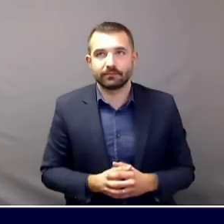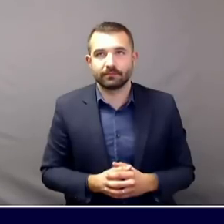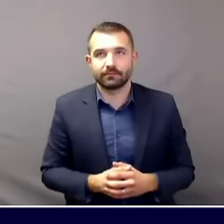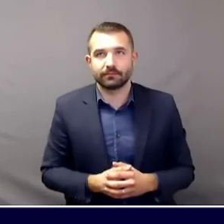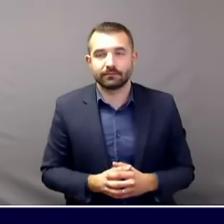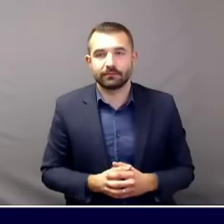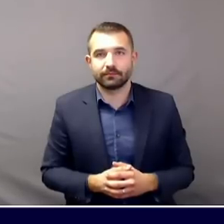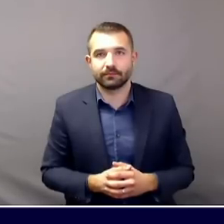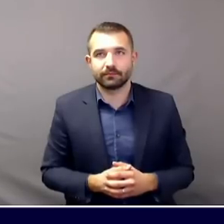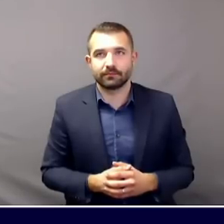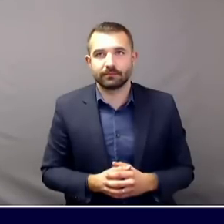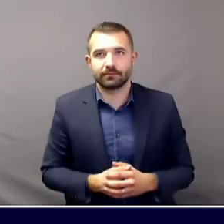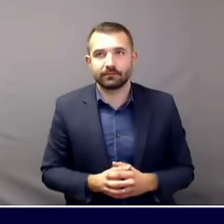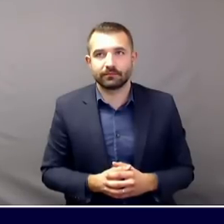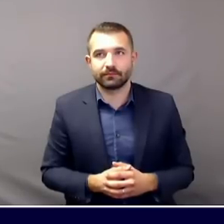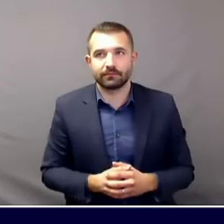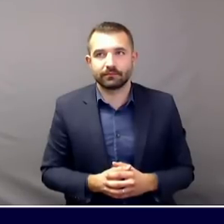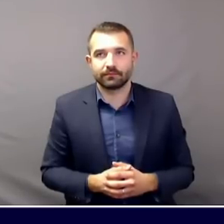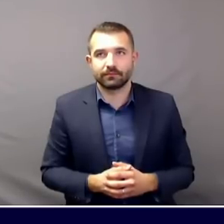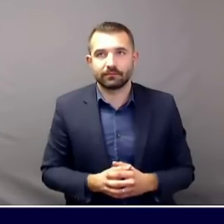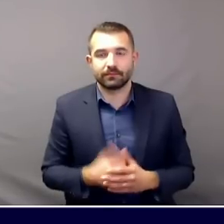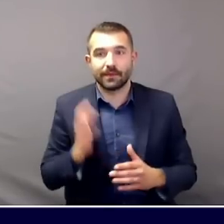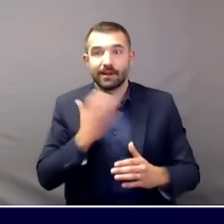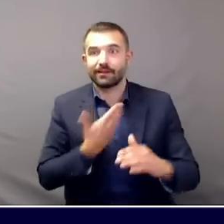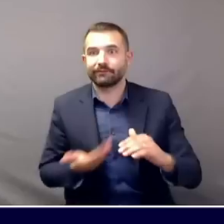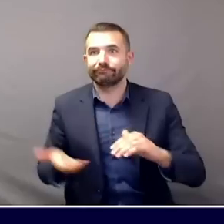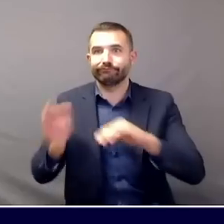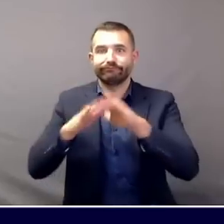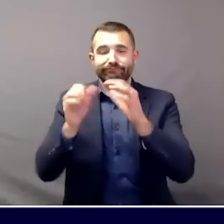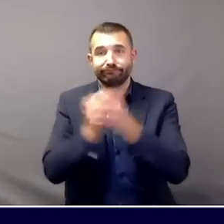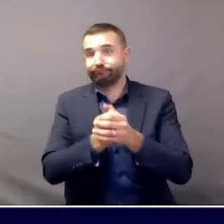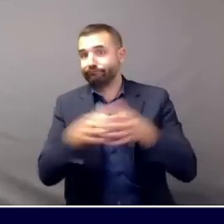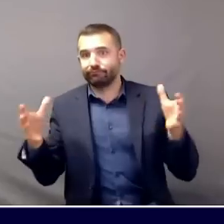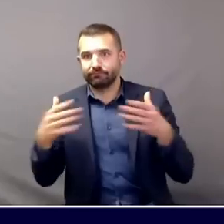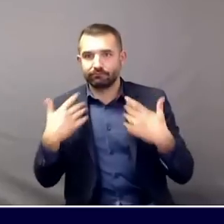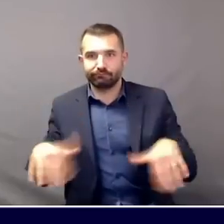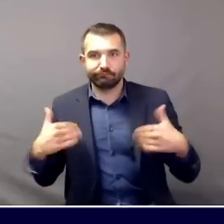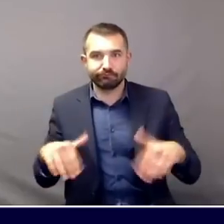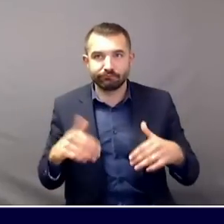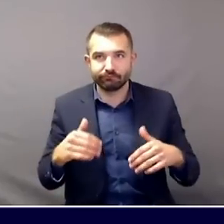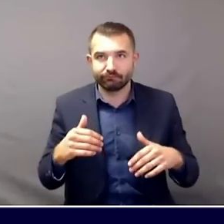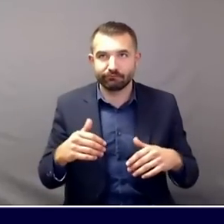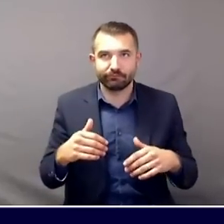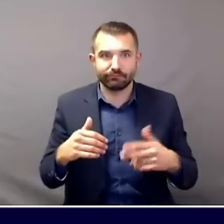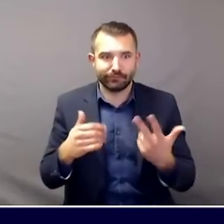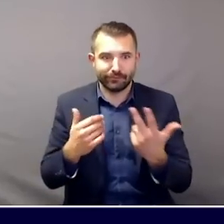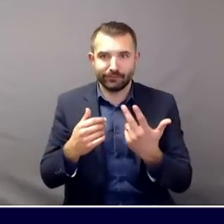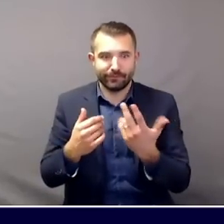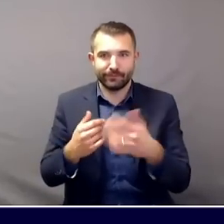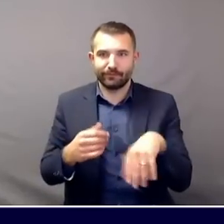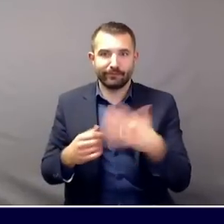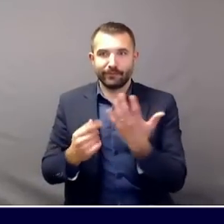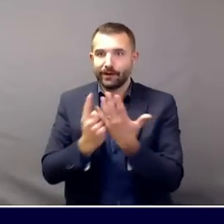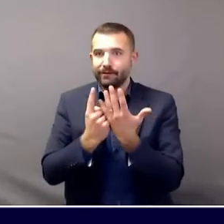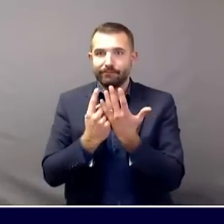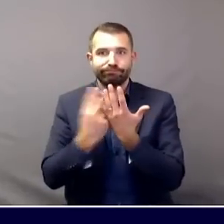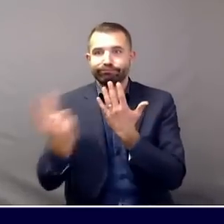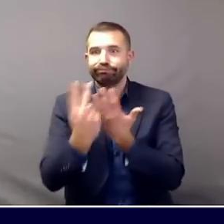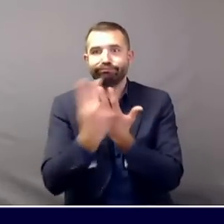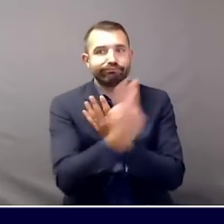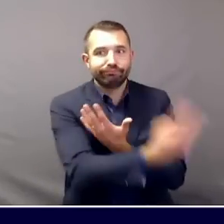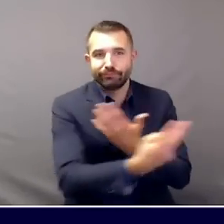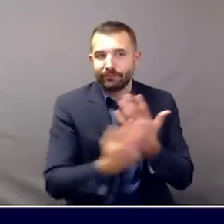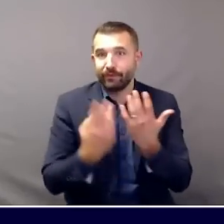exponential growth, and you were just talking about that you're considering other